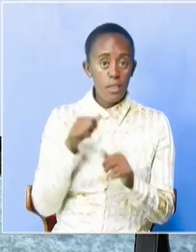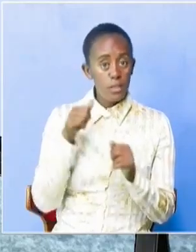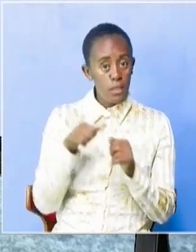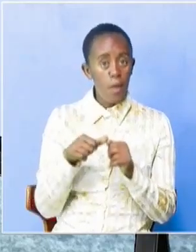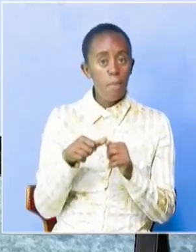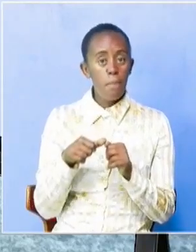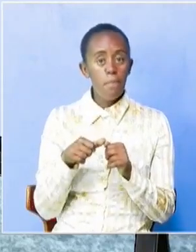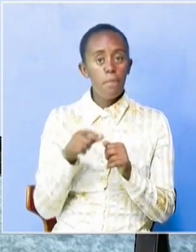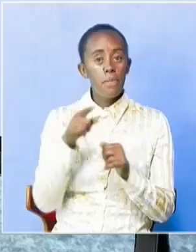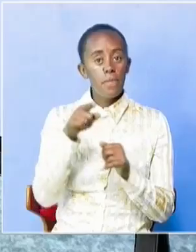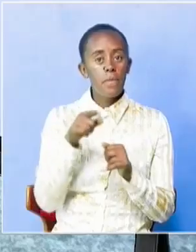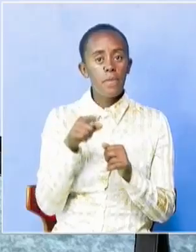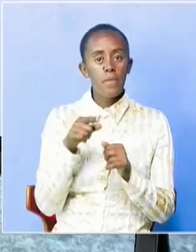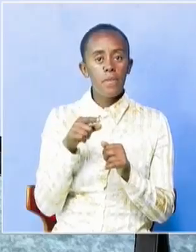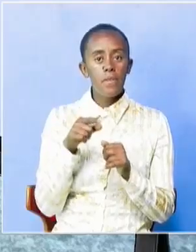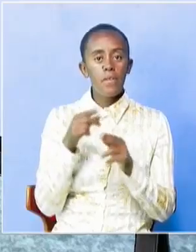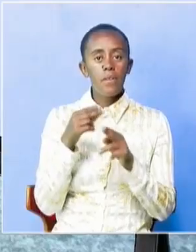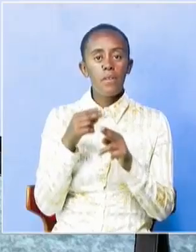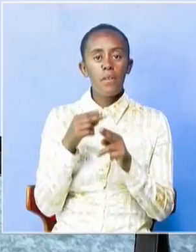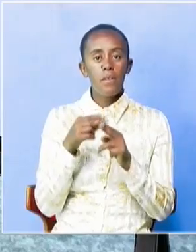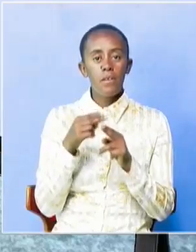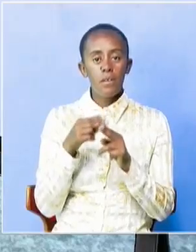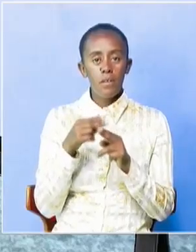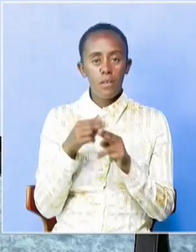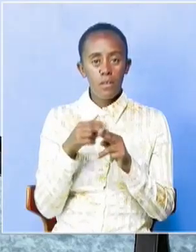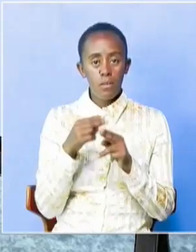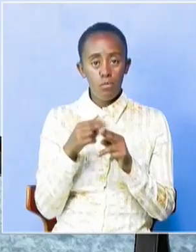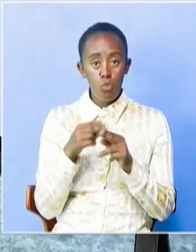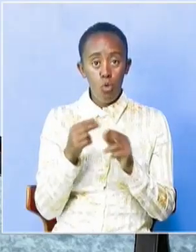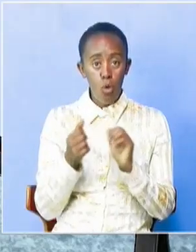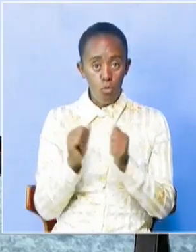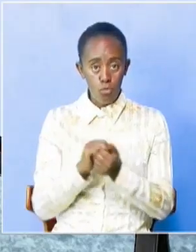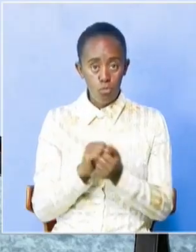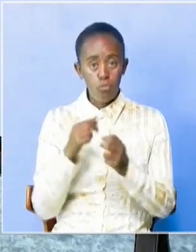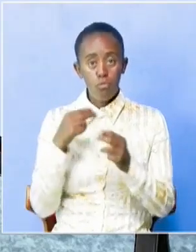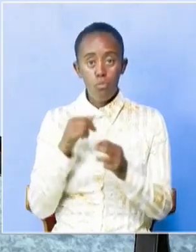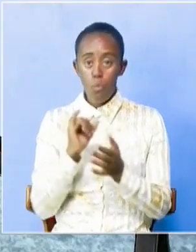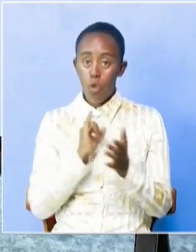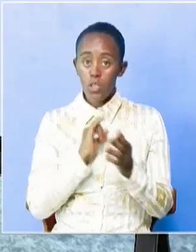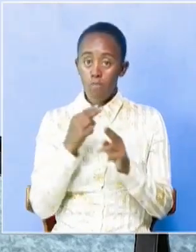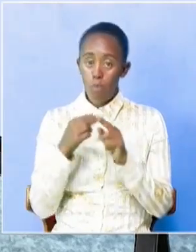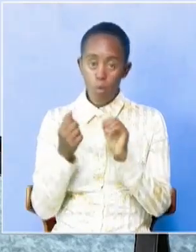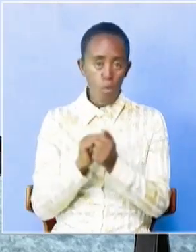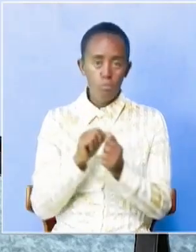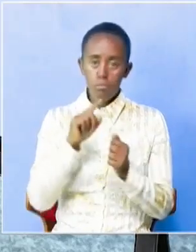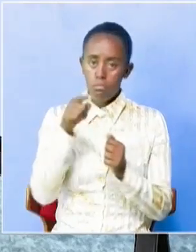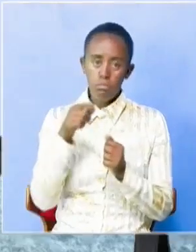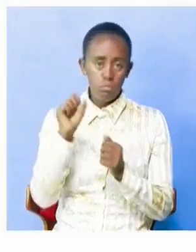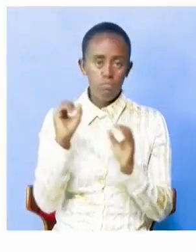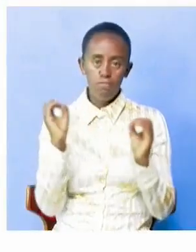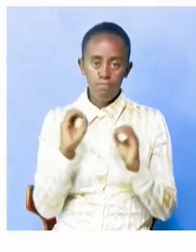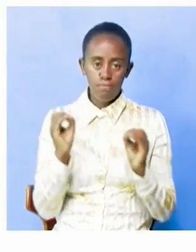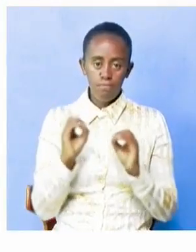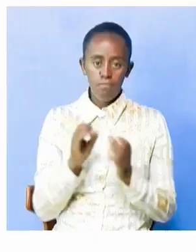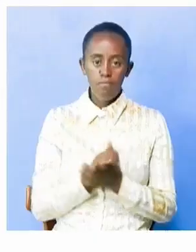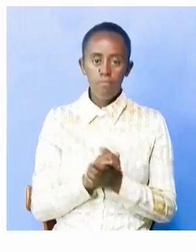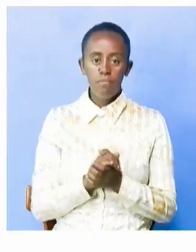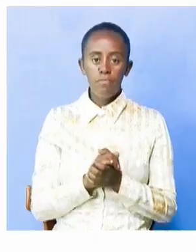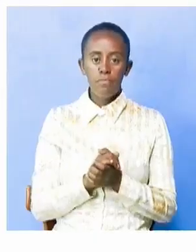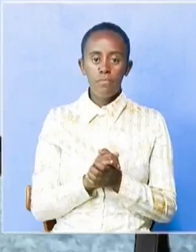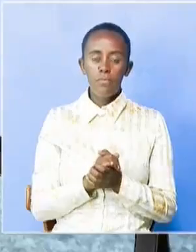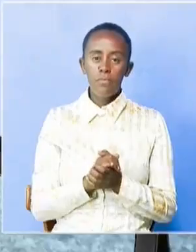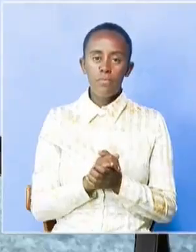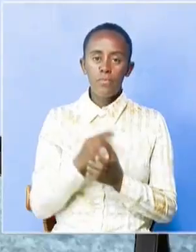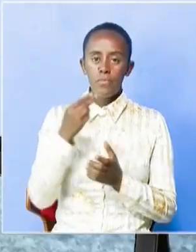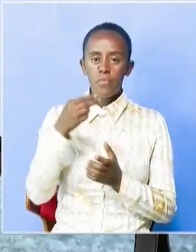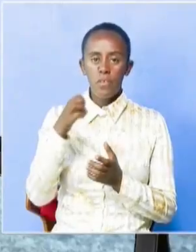remember, we don't need to add apostrophe when we are using possessive pronouns. So here, we don't